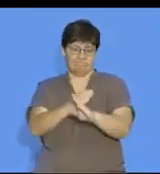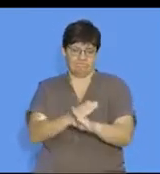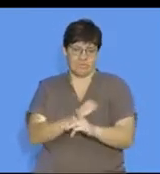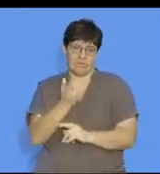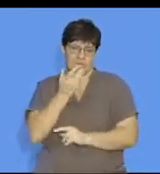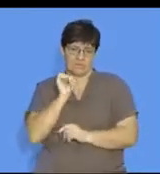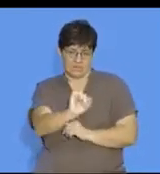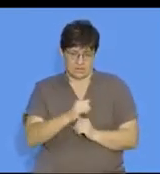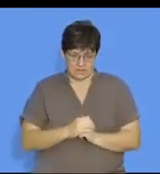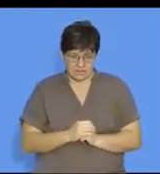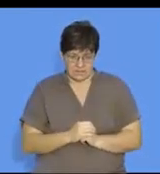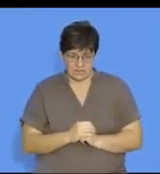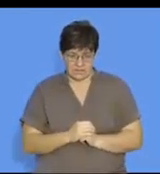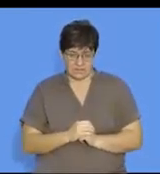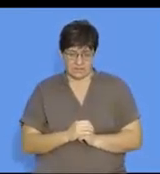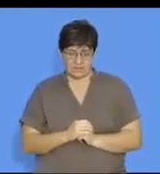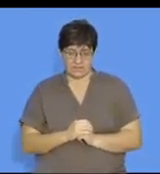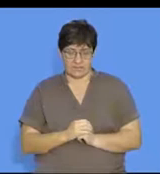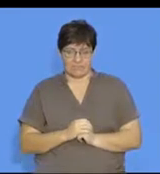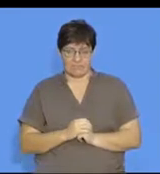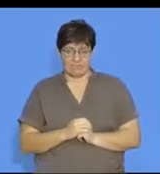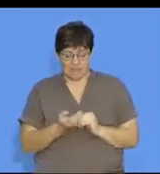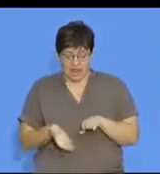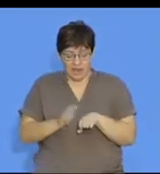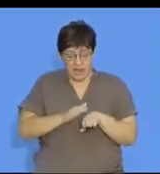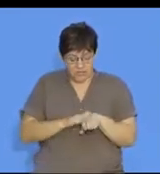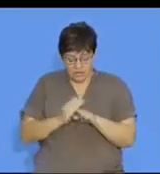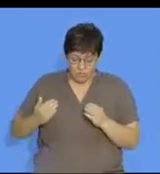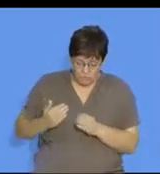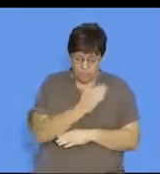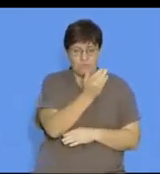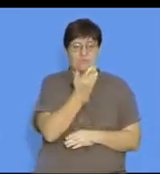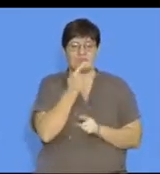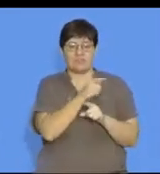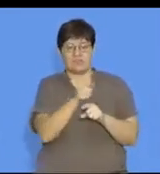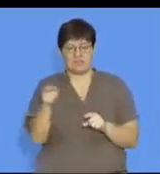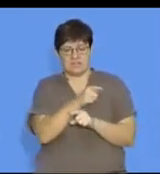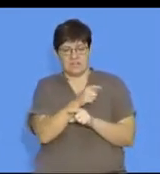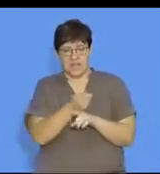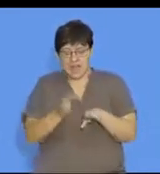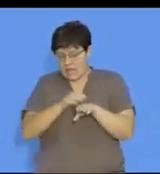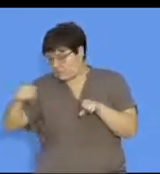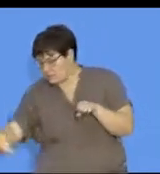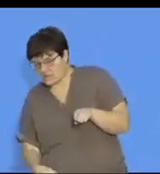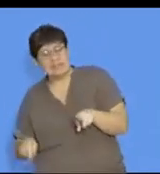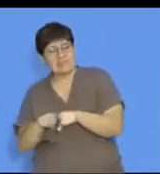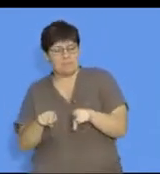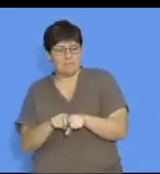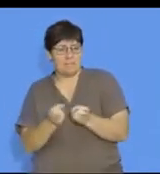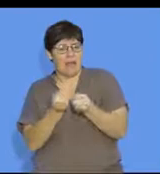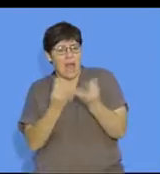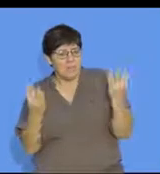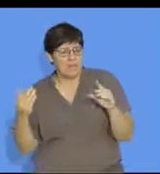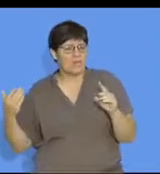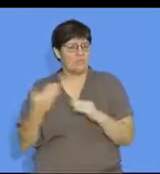resistance of the battery. Now, there is current passing through the battery, which is the same current. So how much current